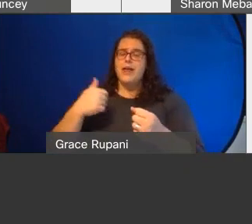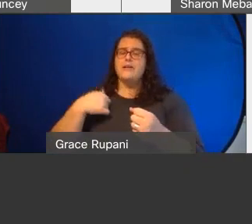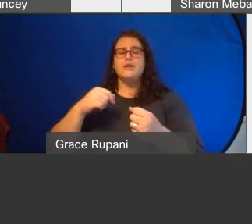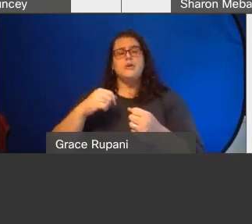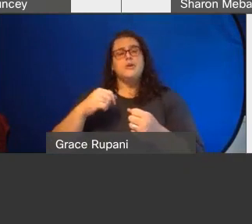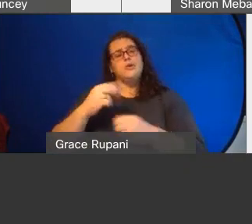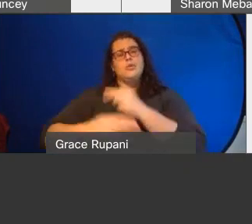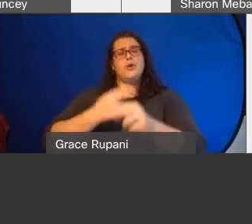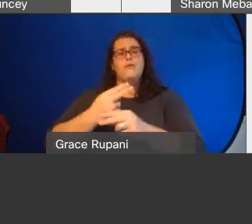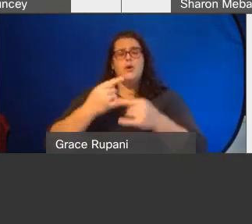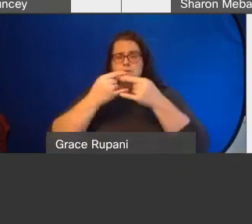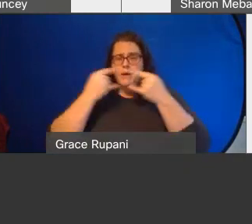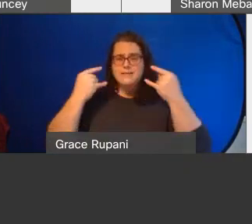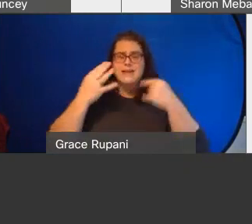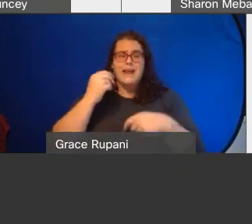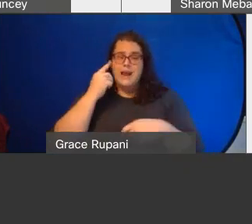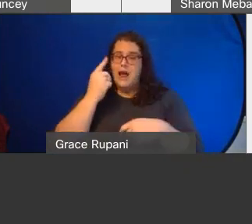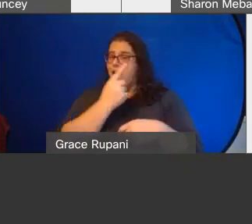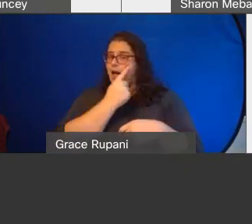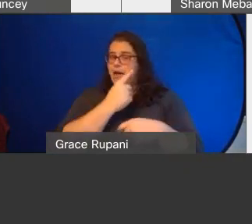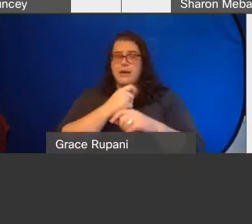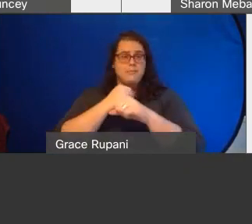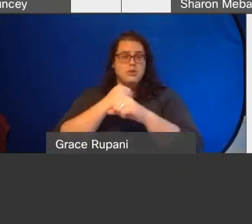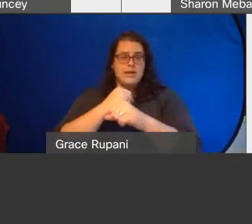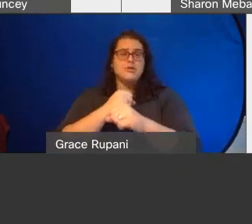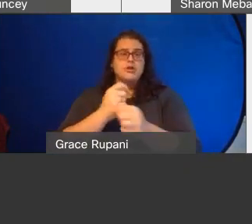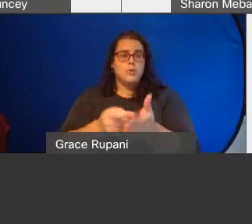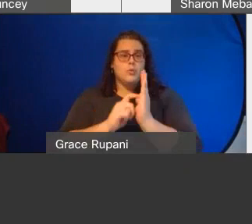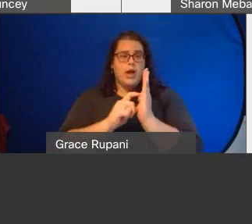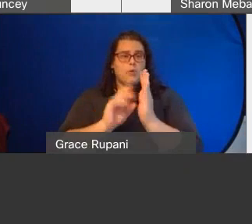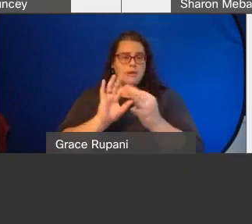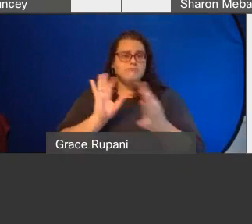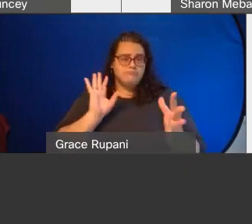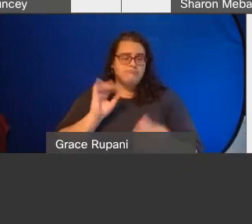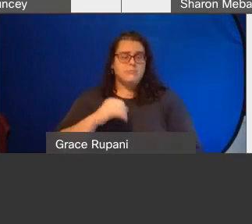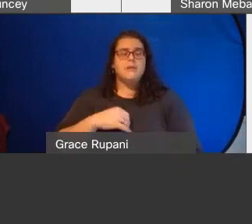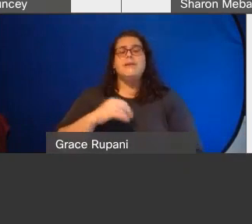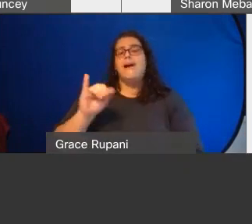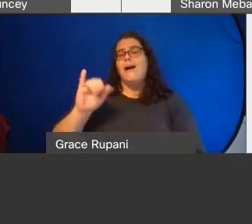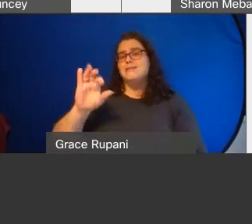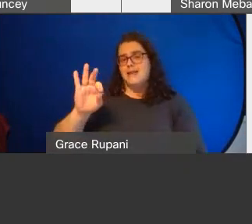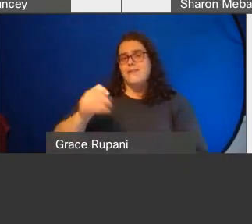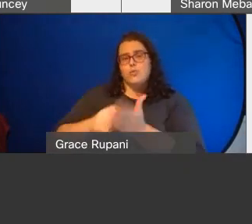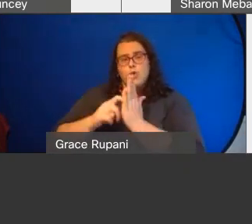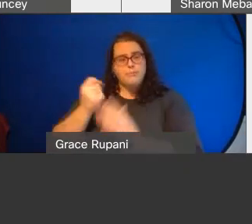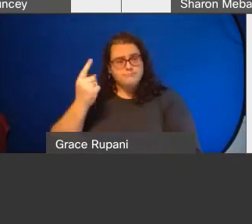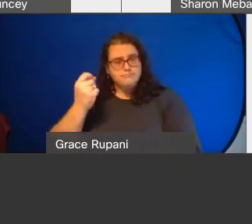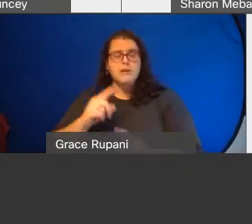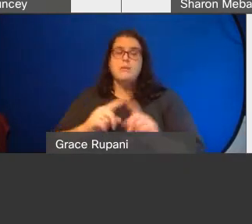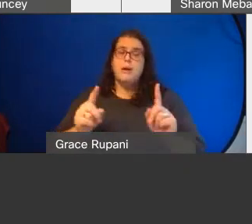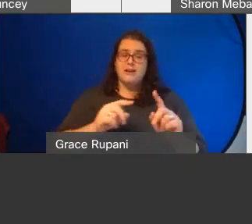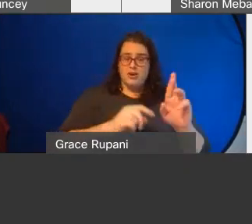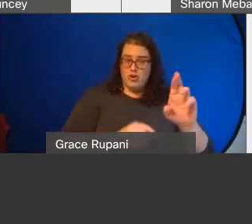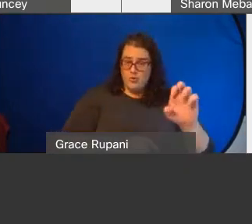protection. We know this is mandated for the ICFs, but does SL and RESHAB fall under